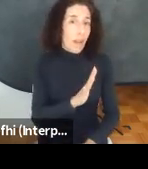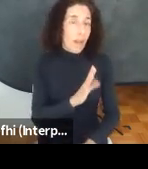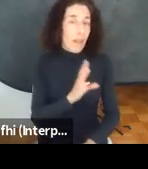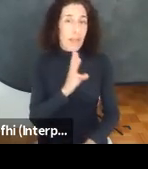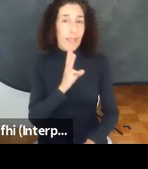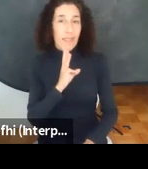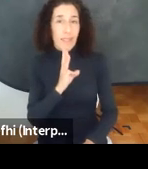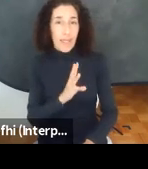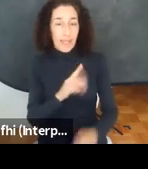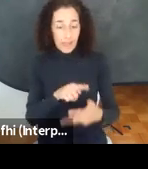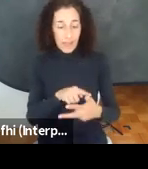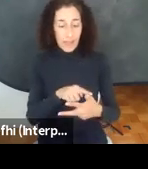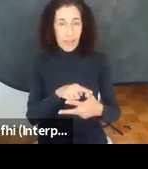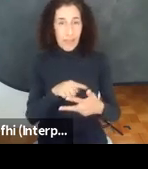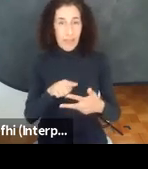5 and 6 years old.